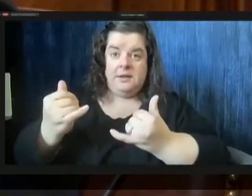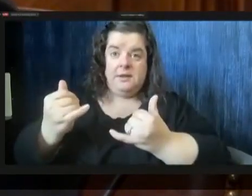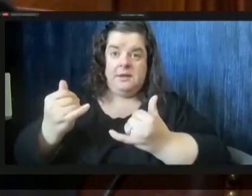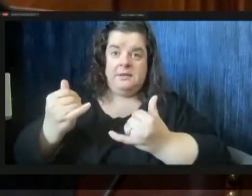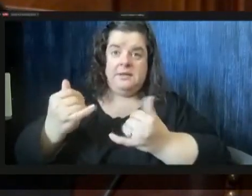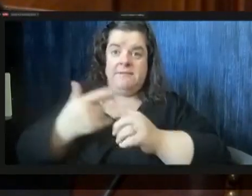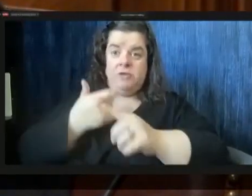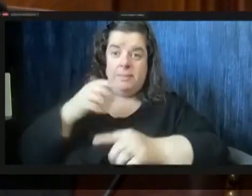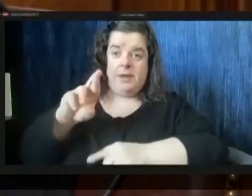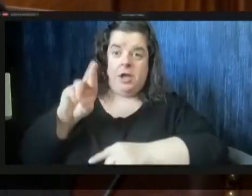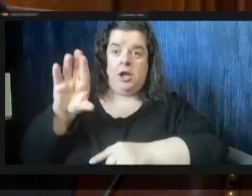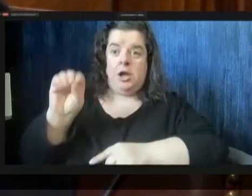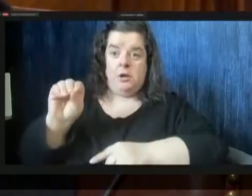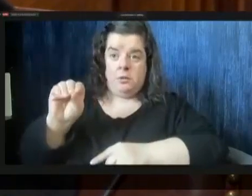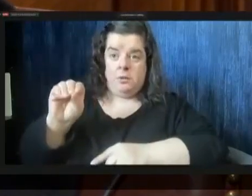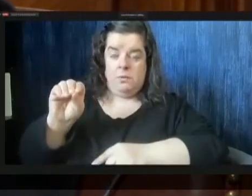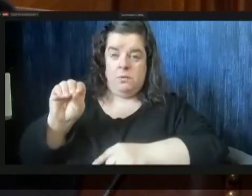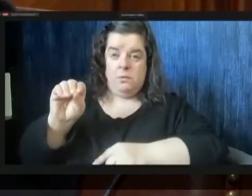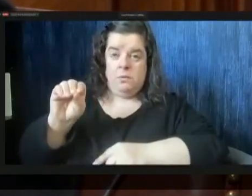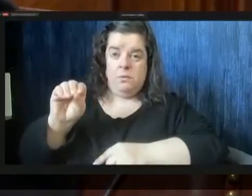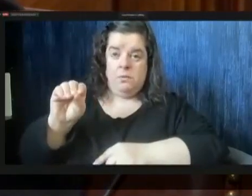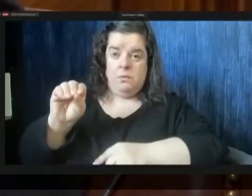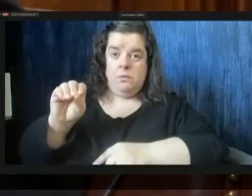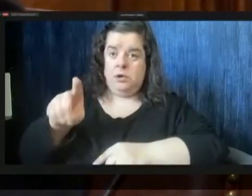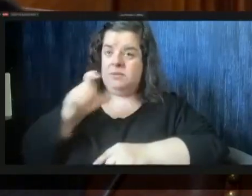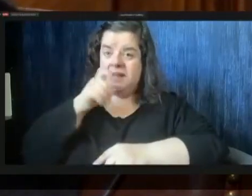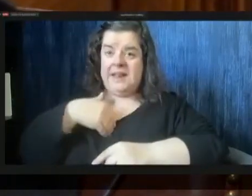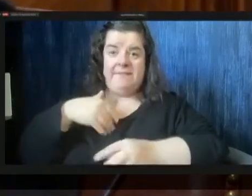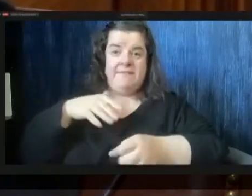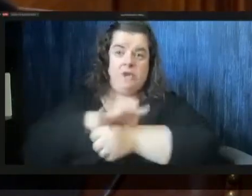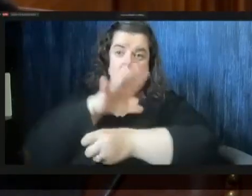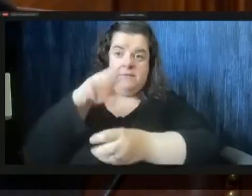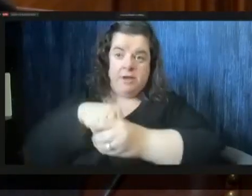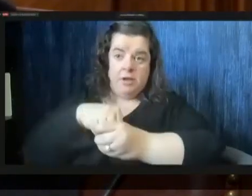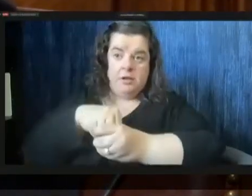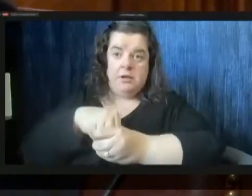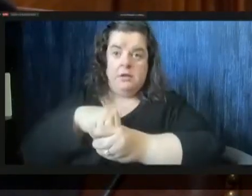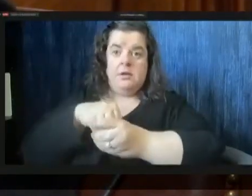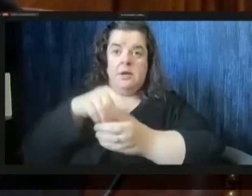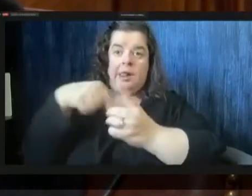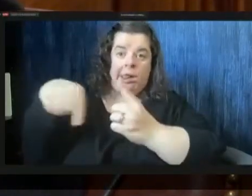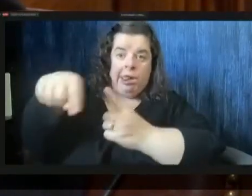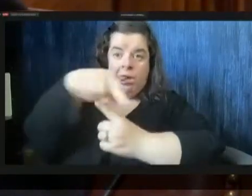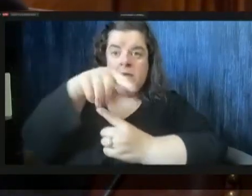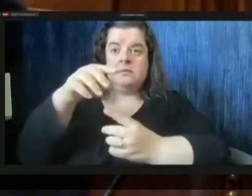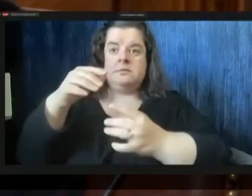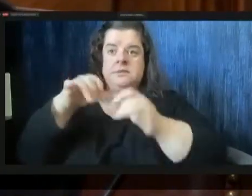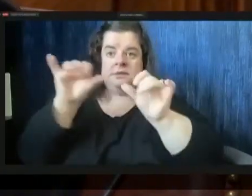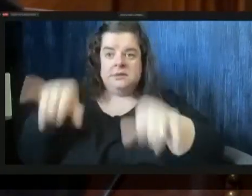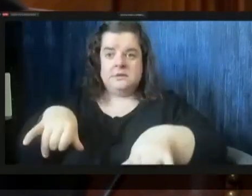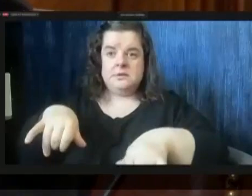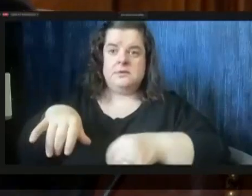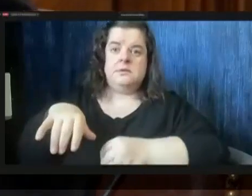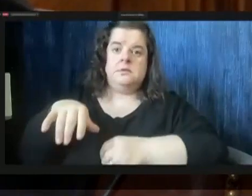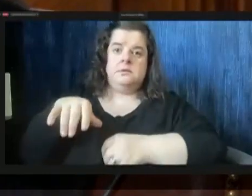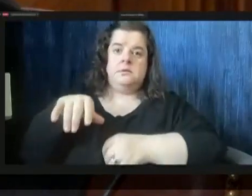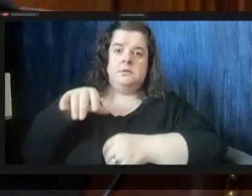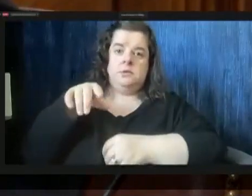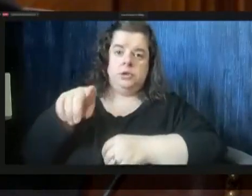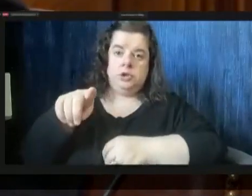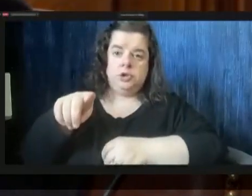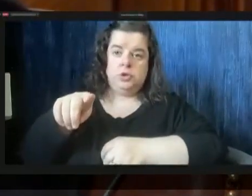RCO, they are saying you did not do the full engagement. They are saying you circumvented the system. They are saying that you